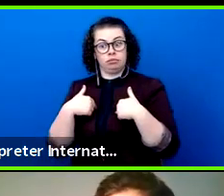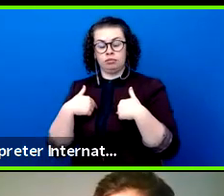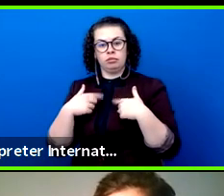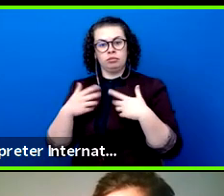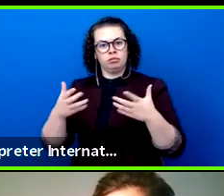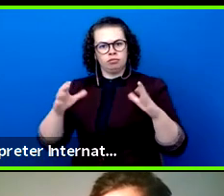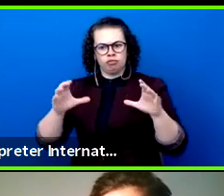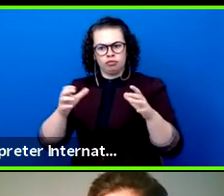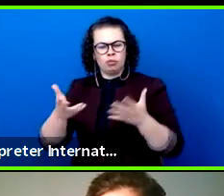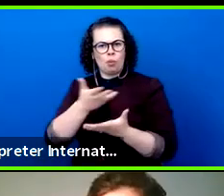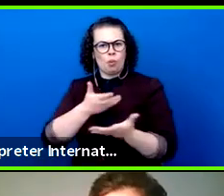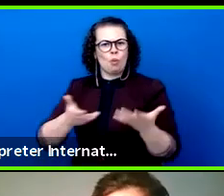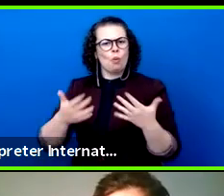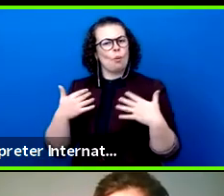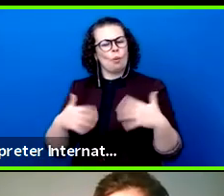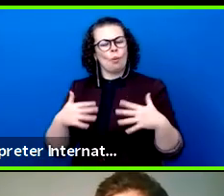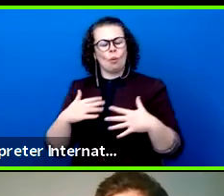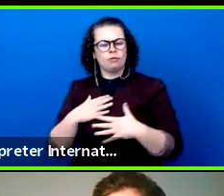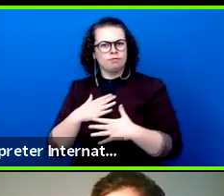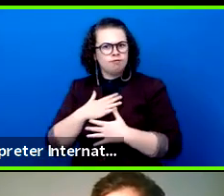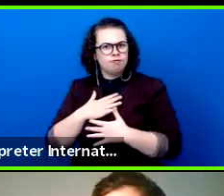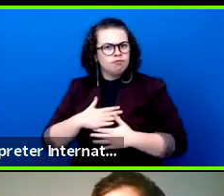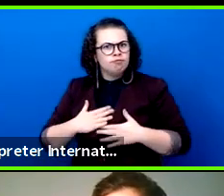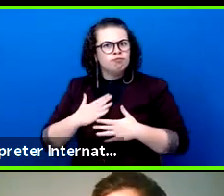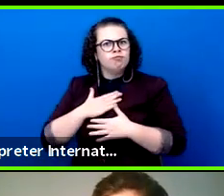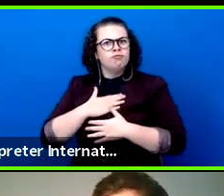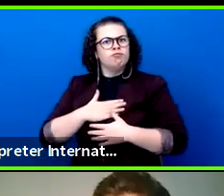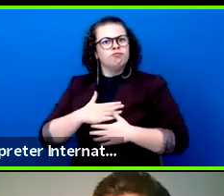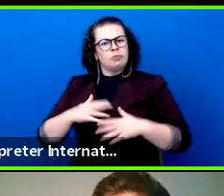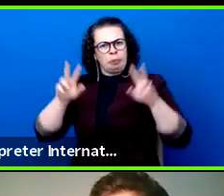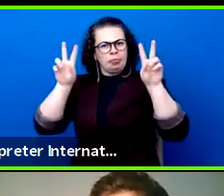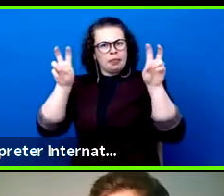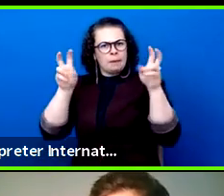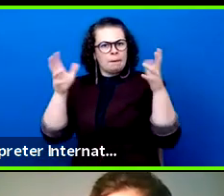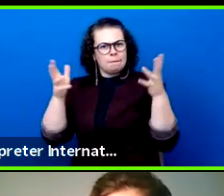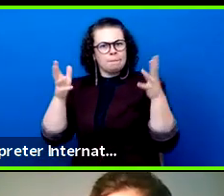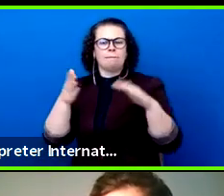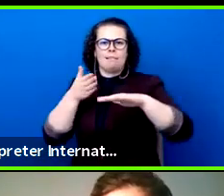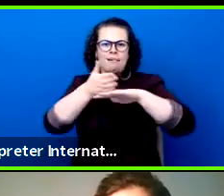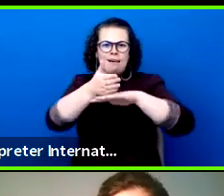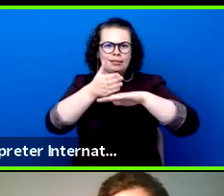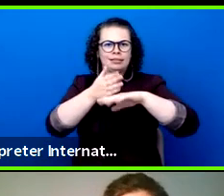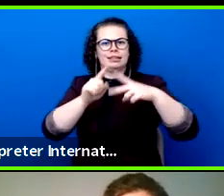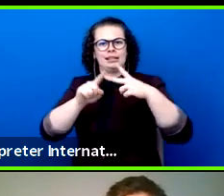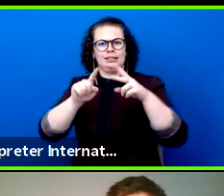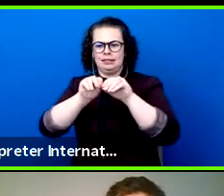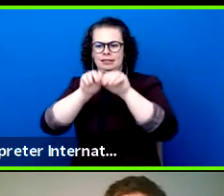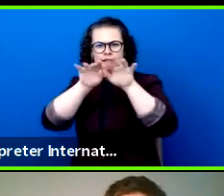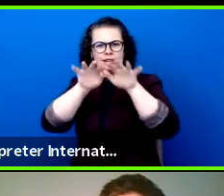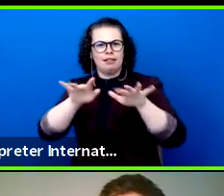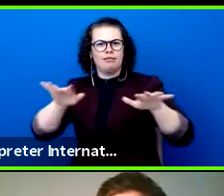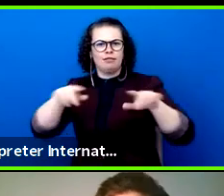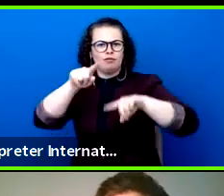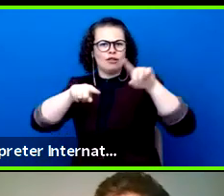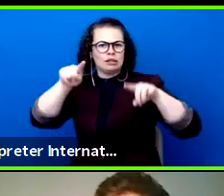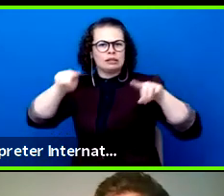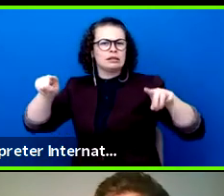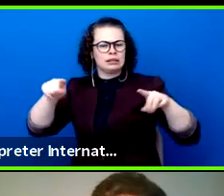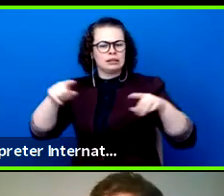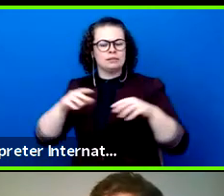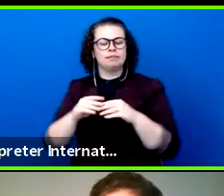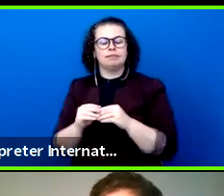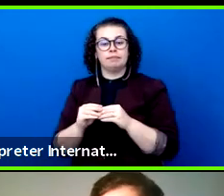emotional sometimes discussion about the theme of accessibility and diversity. And we had guests